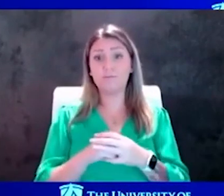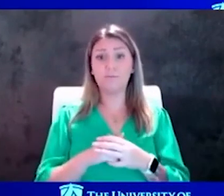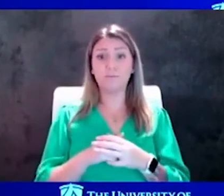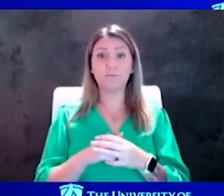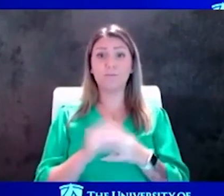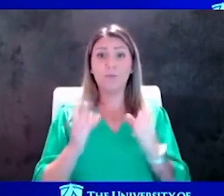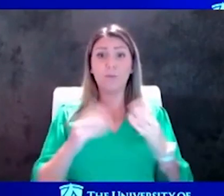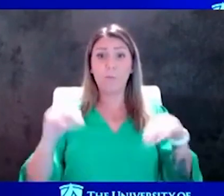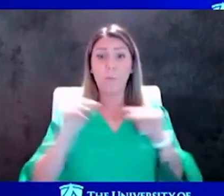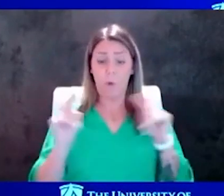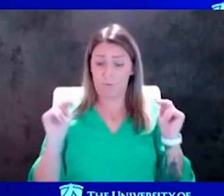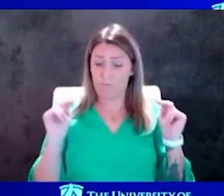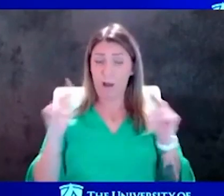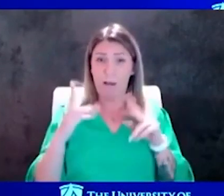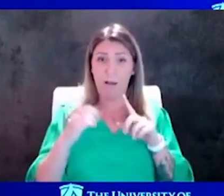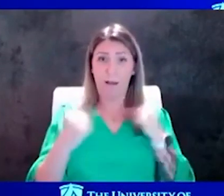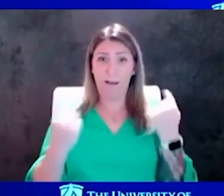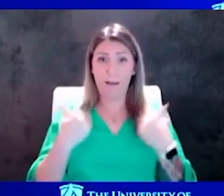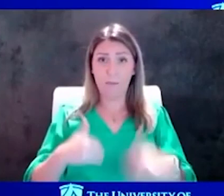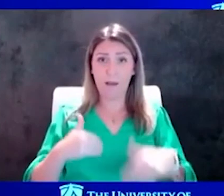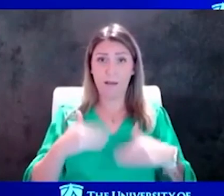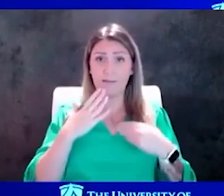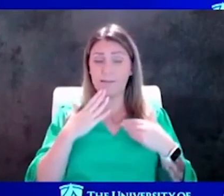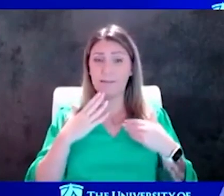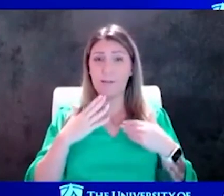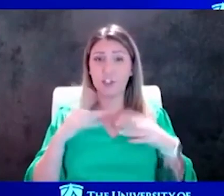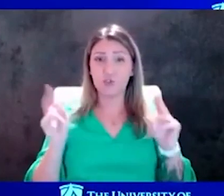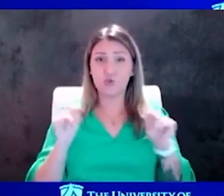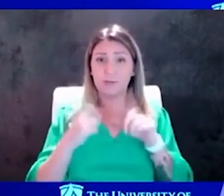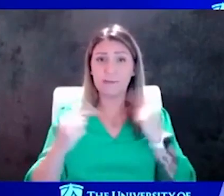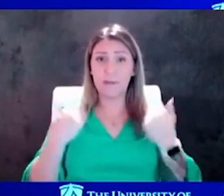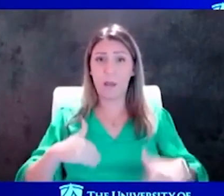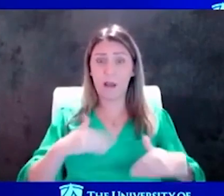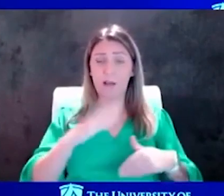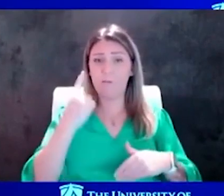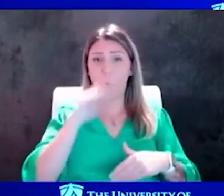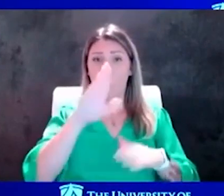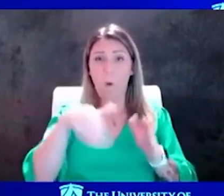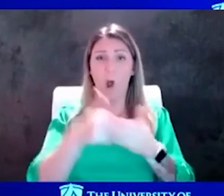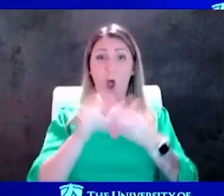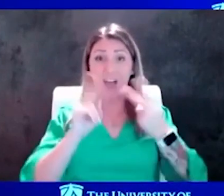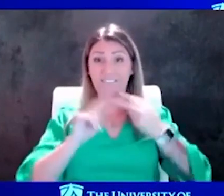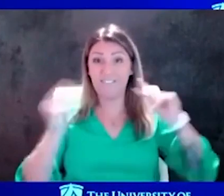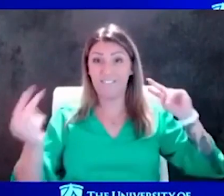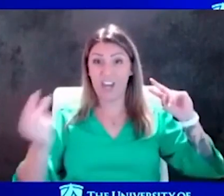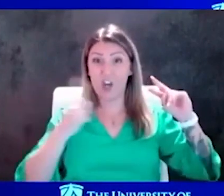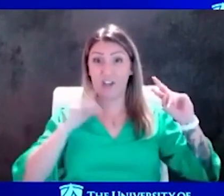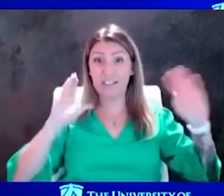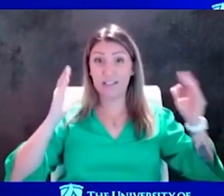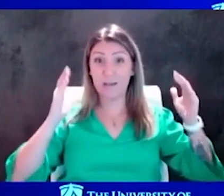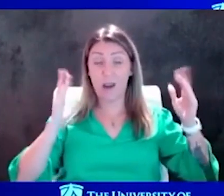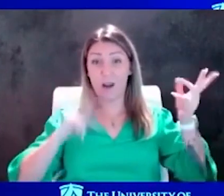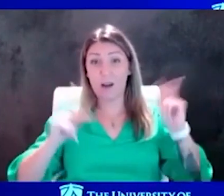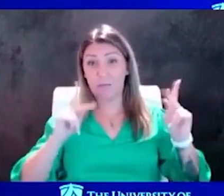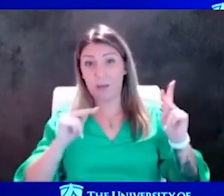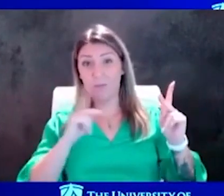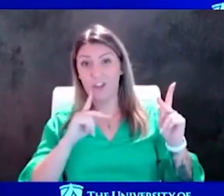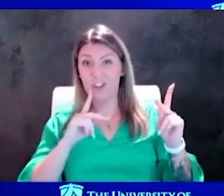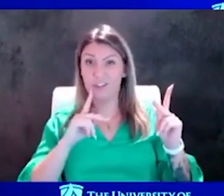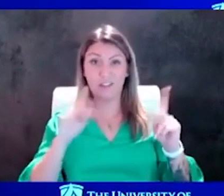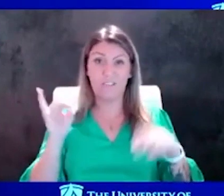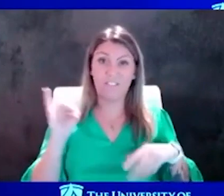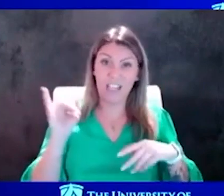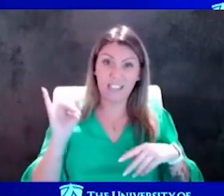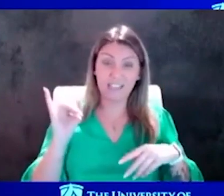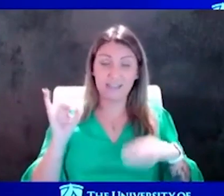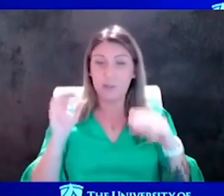neutralizing antibodies, and you actually have neutralizing antibodies to all the variants as compared to those people that just got infected and have not